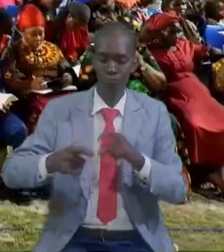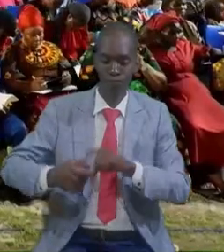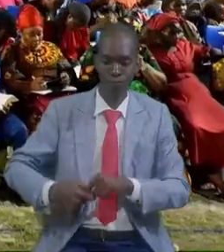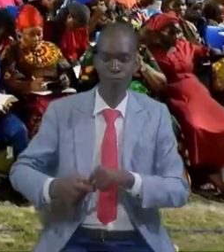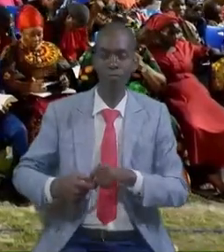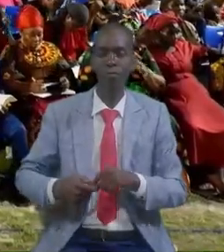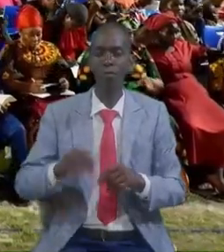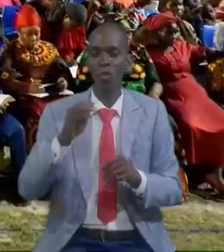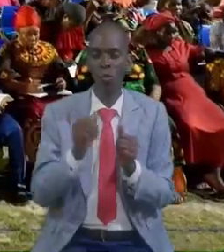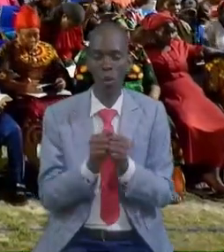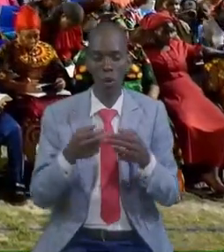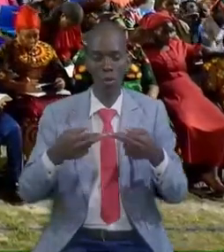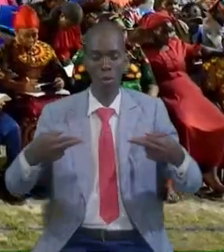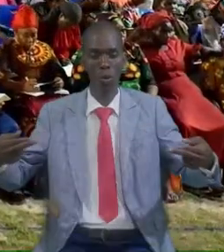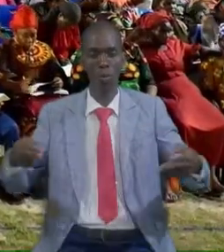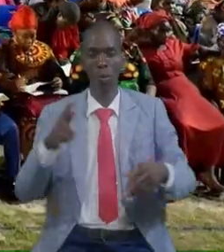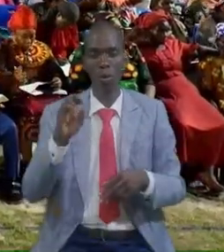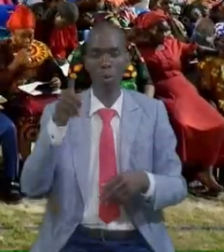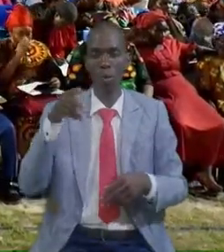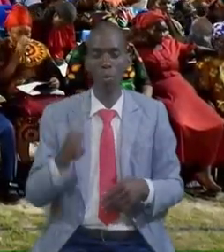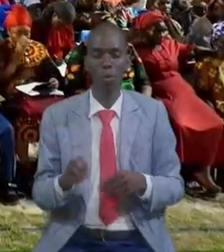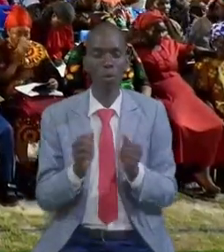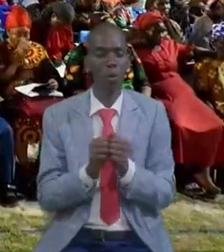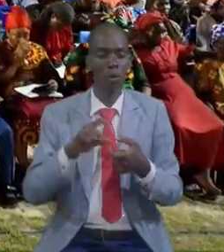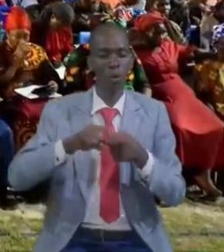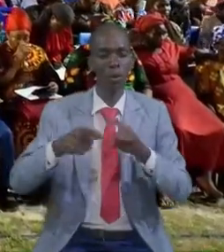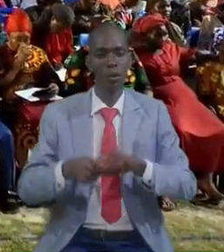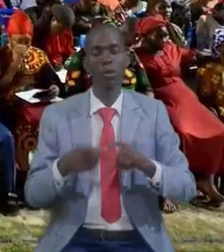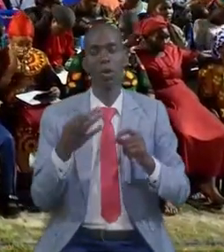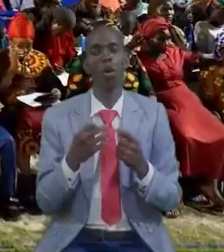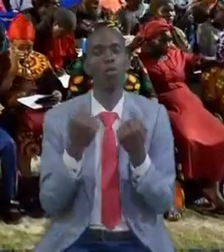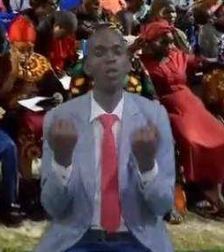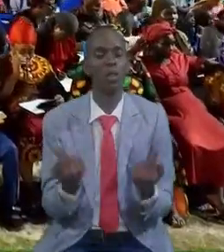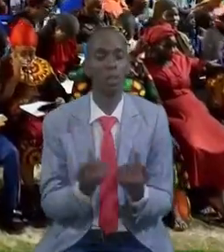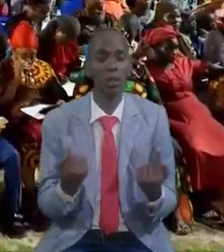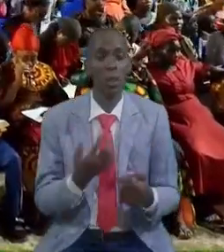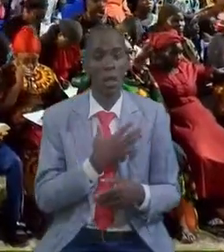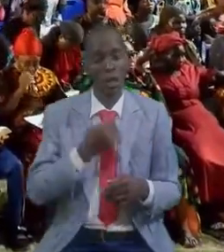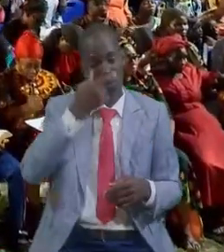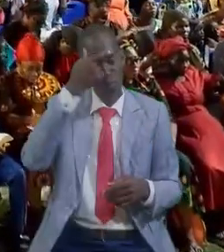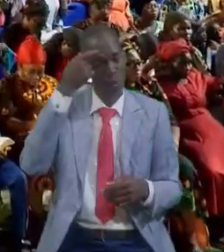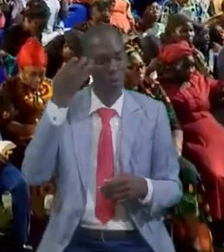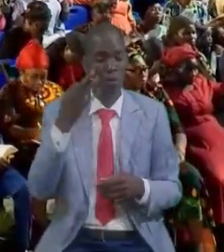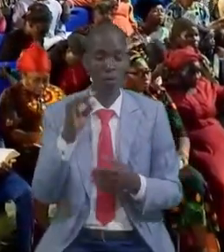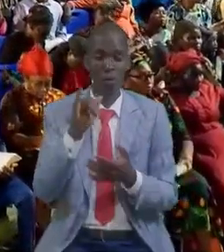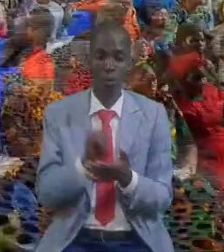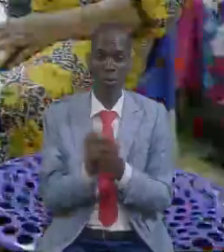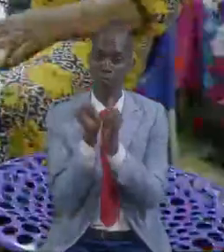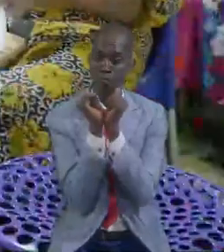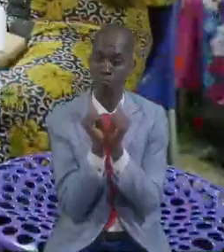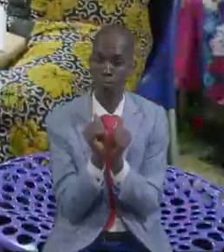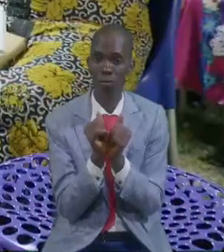the rope, by the chain of his sin. And because of that bondage that